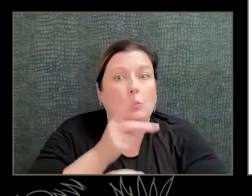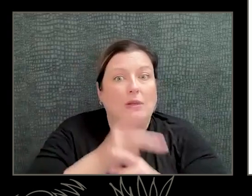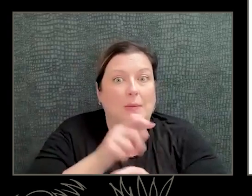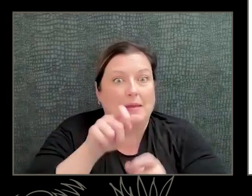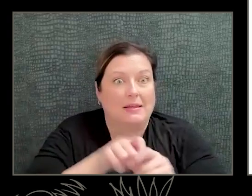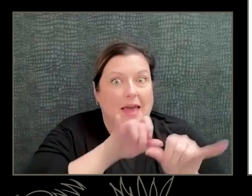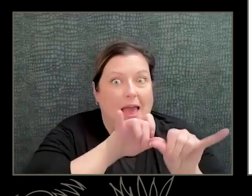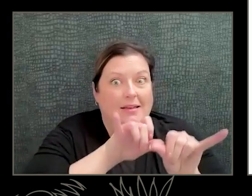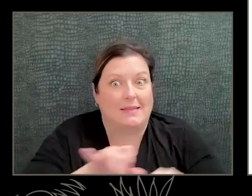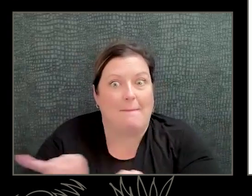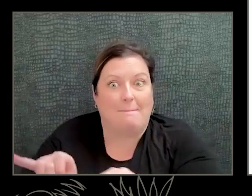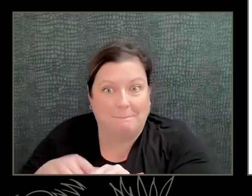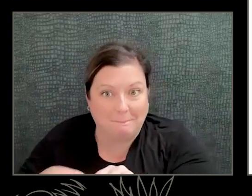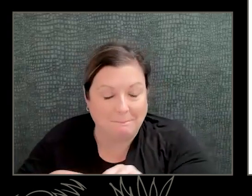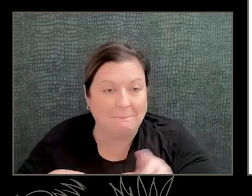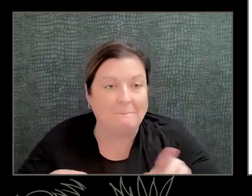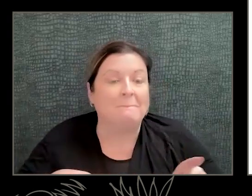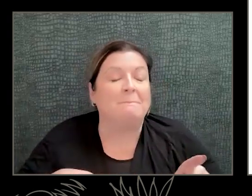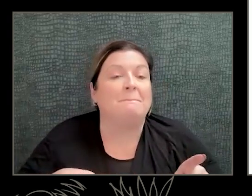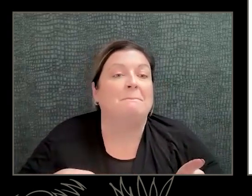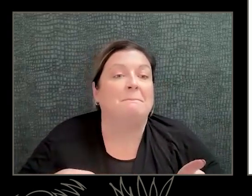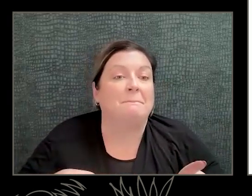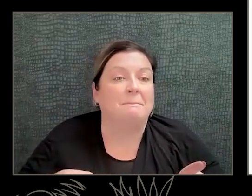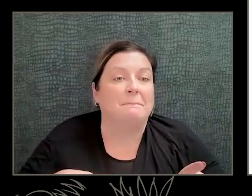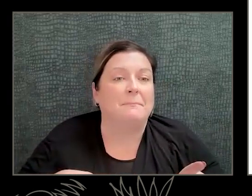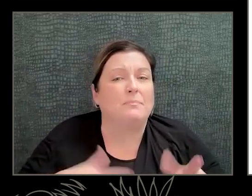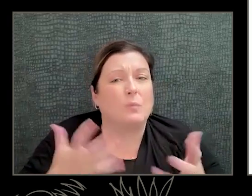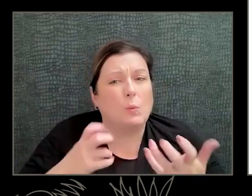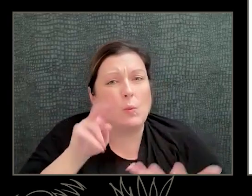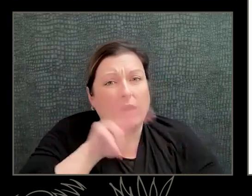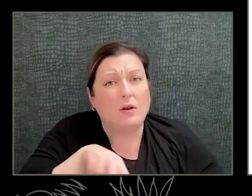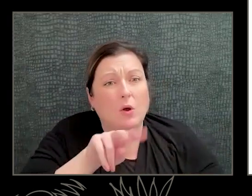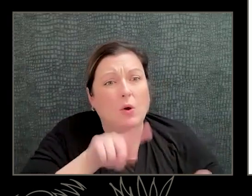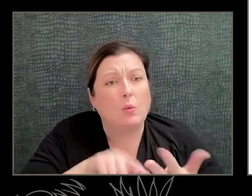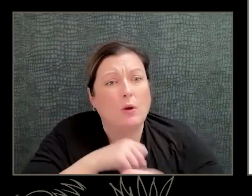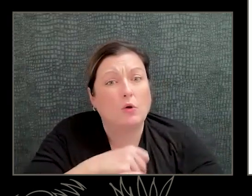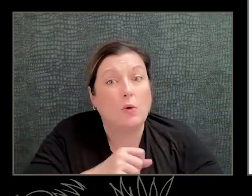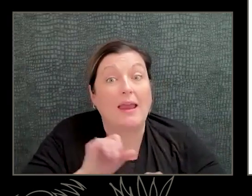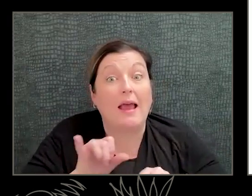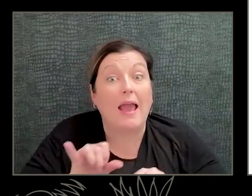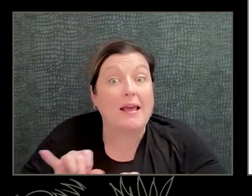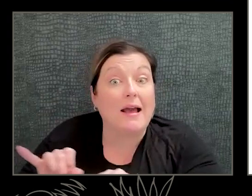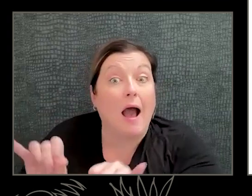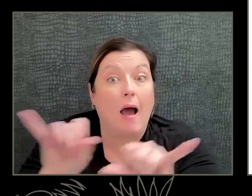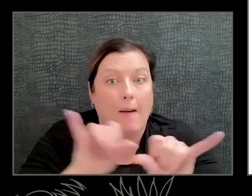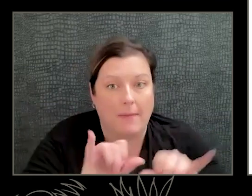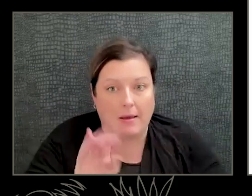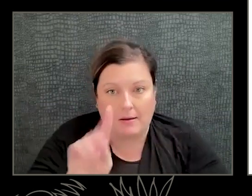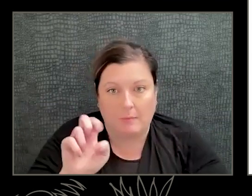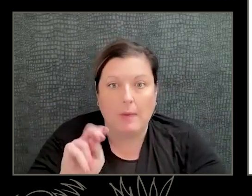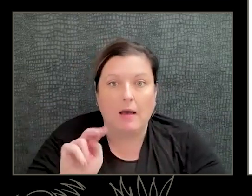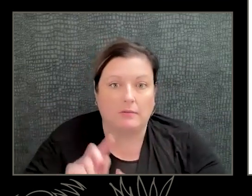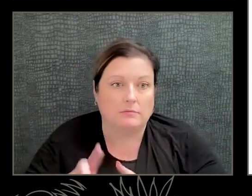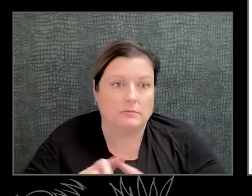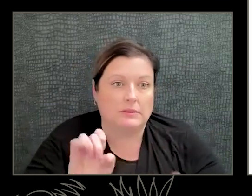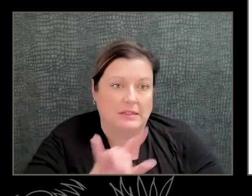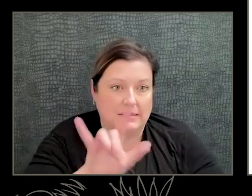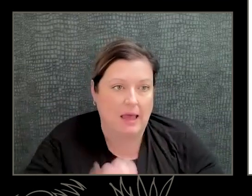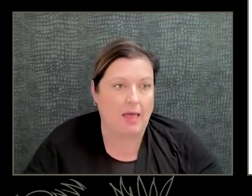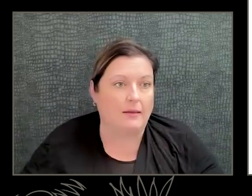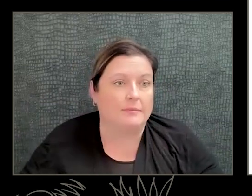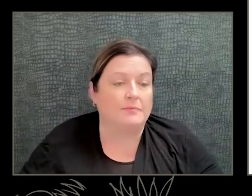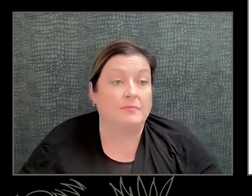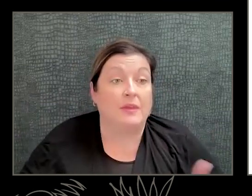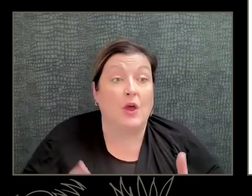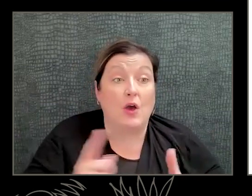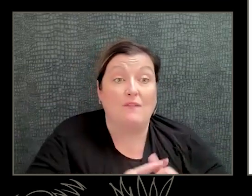So we're gonna take a look at what it would look like to create this common button across our different styling solutions. So the